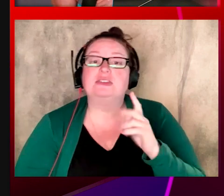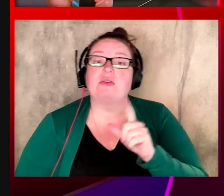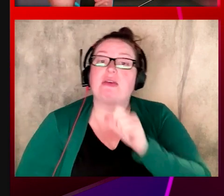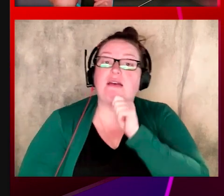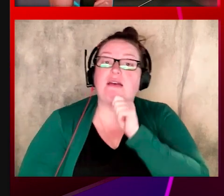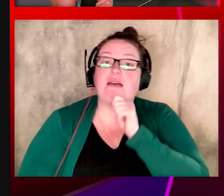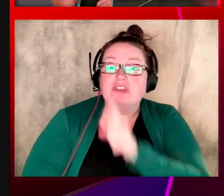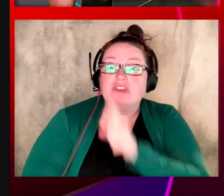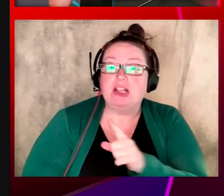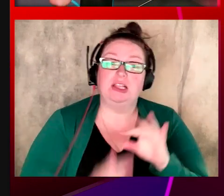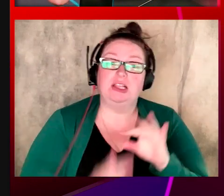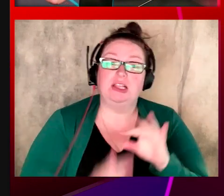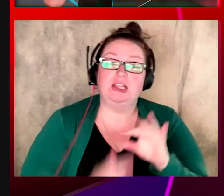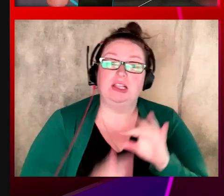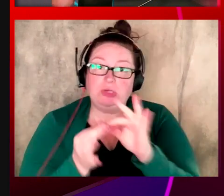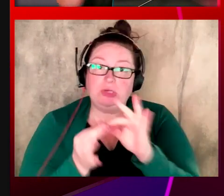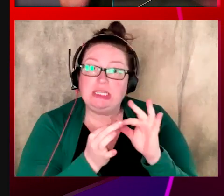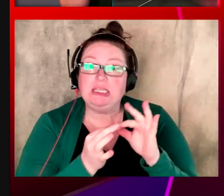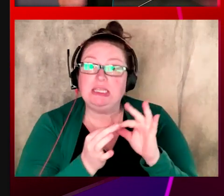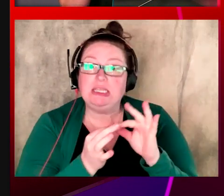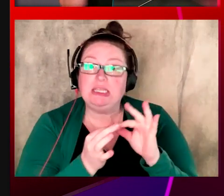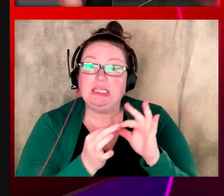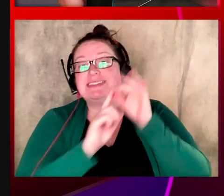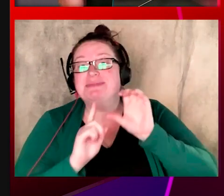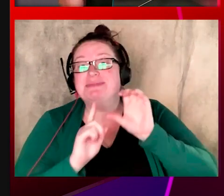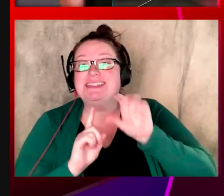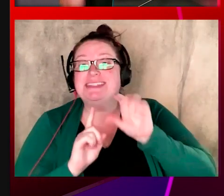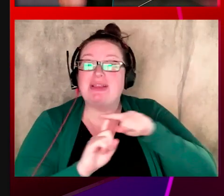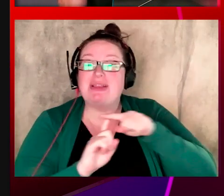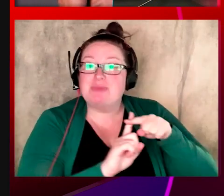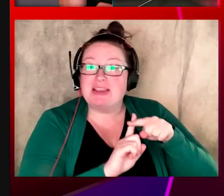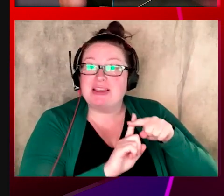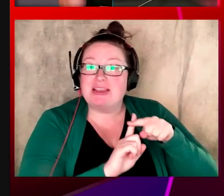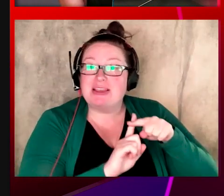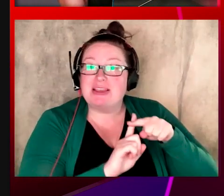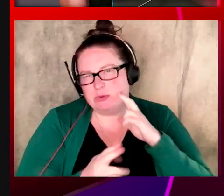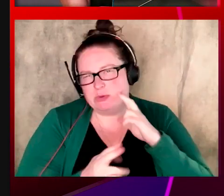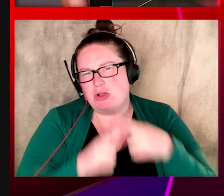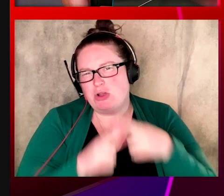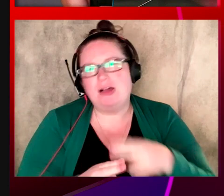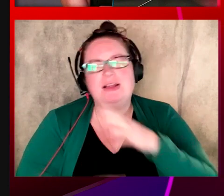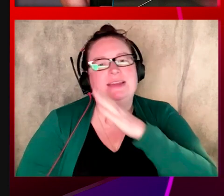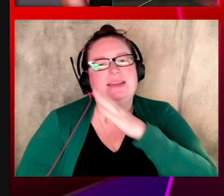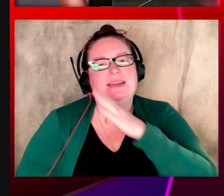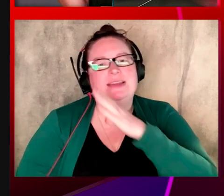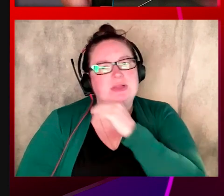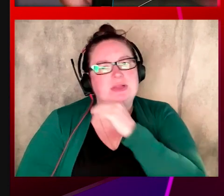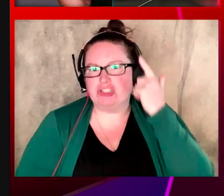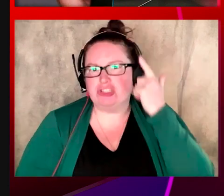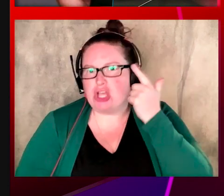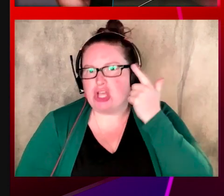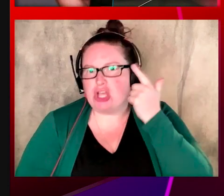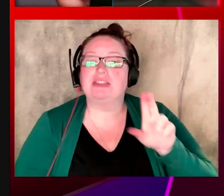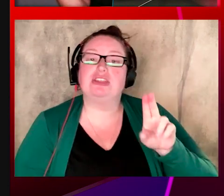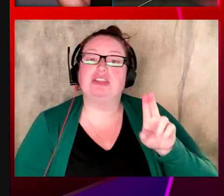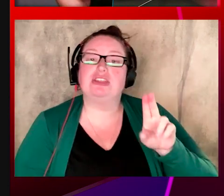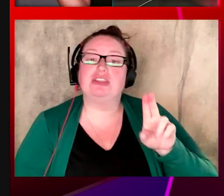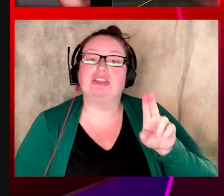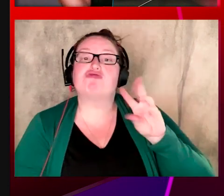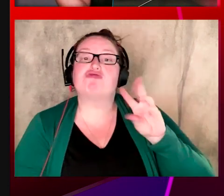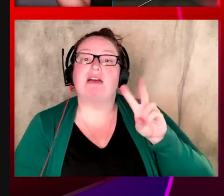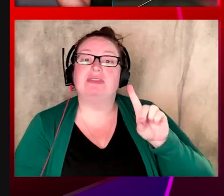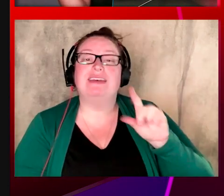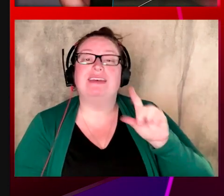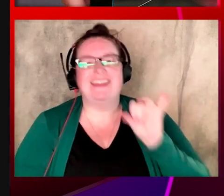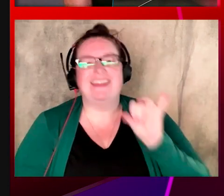the Unity, the custom C++, that's what we would call the simulation logic. That uCrowds simulation was a custom engine that was